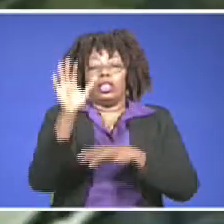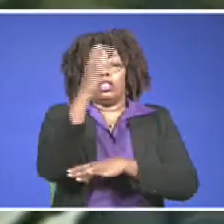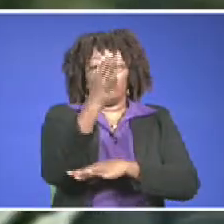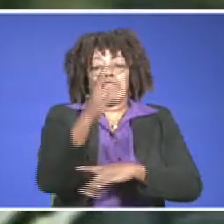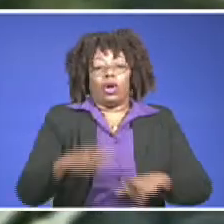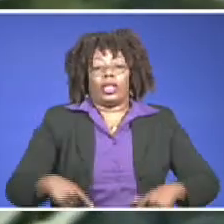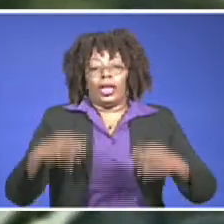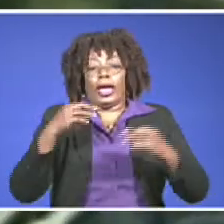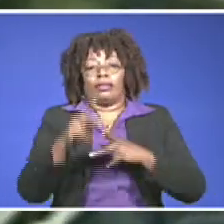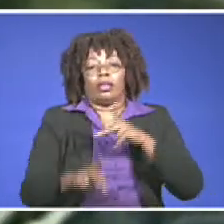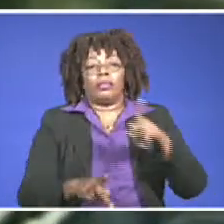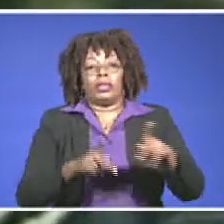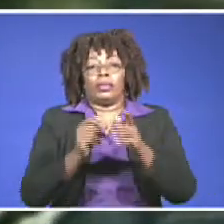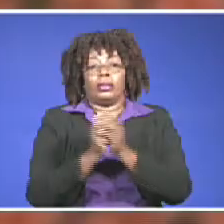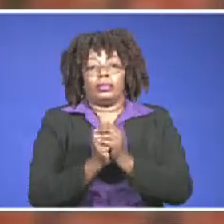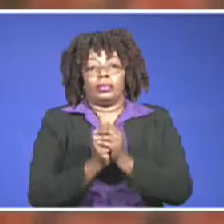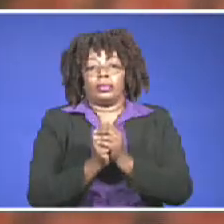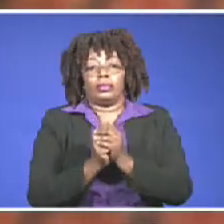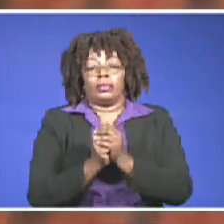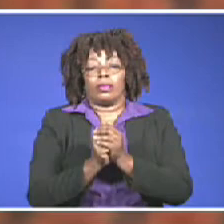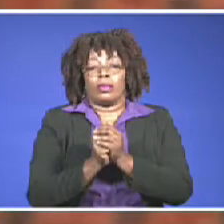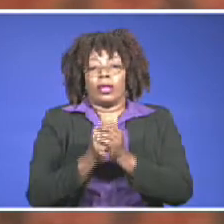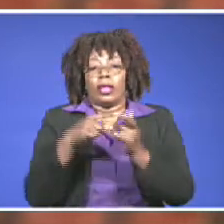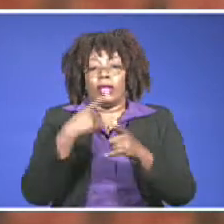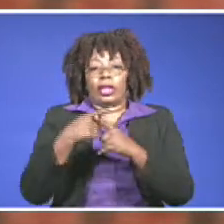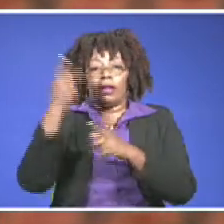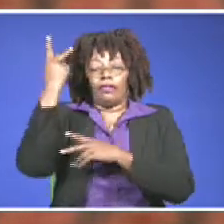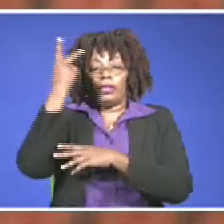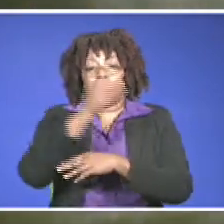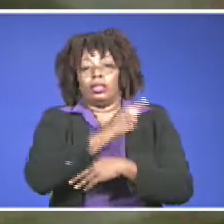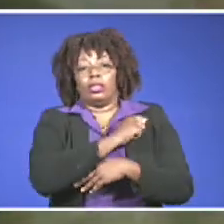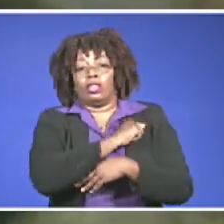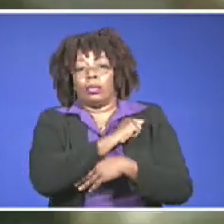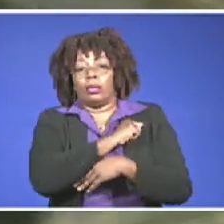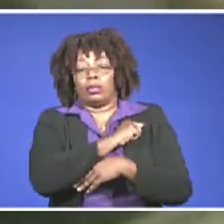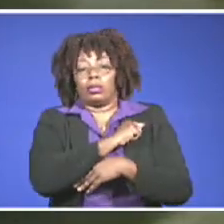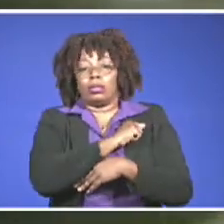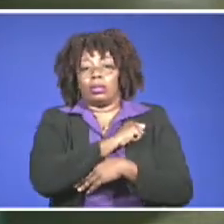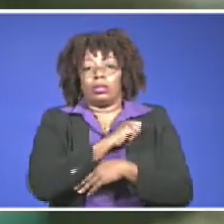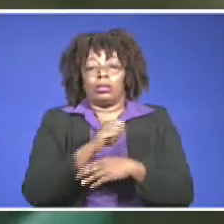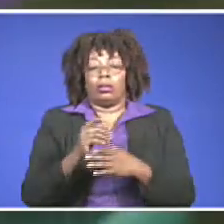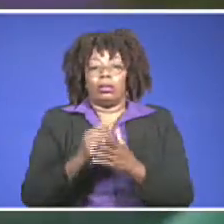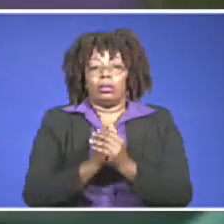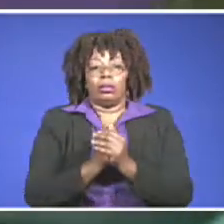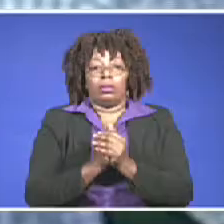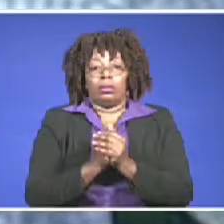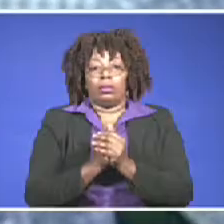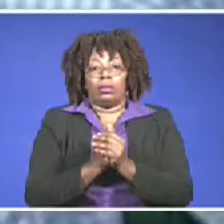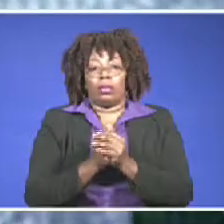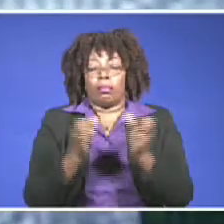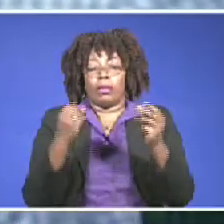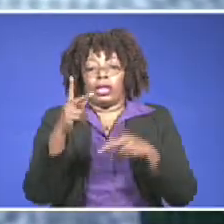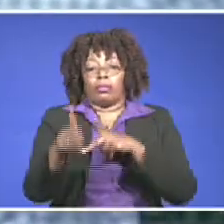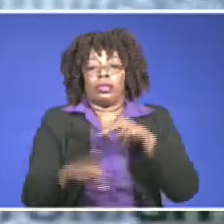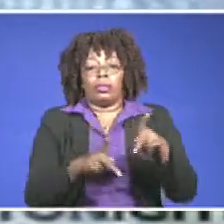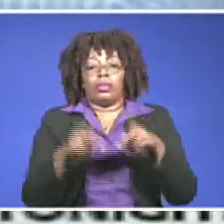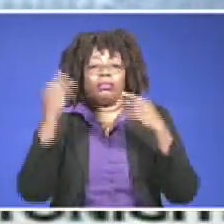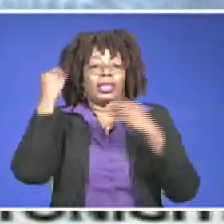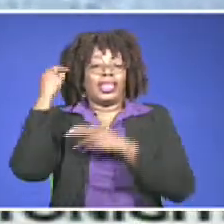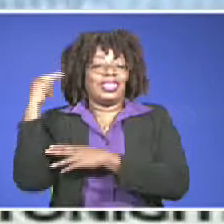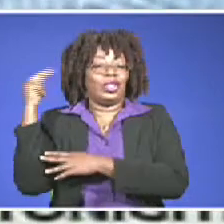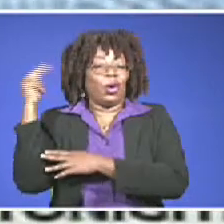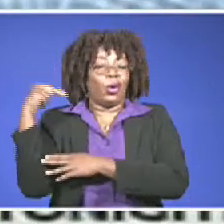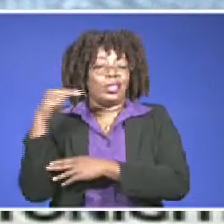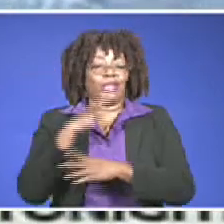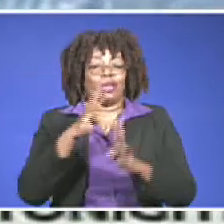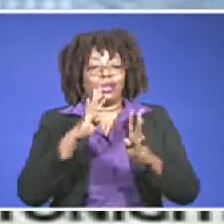people? Another East End native, Phil Thomas, shared a similar view. Most of these people who are making noise in the market, they